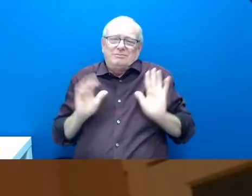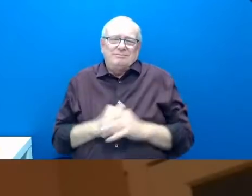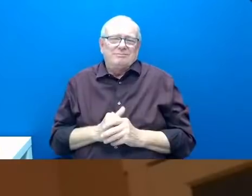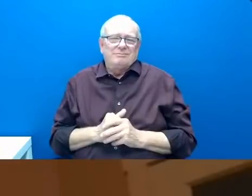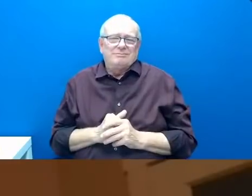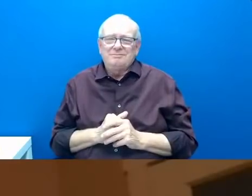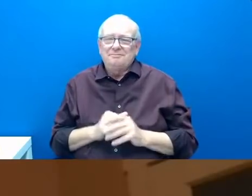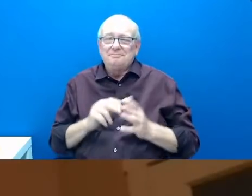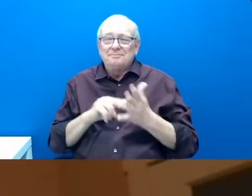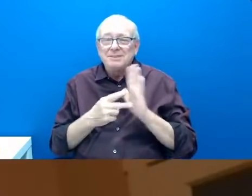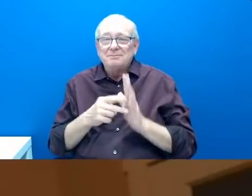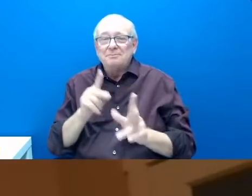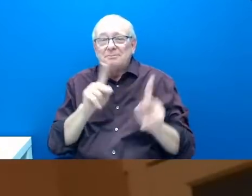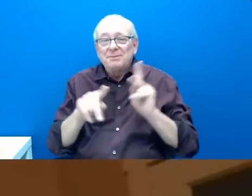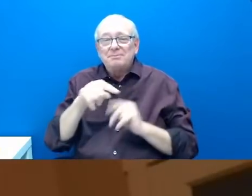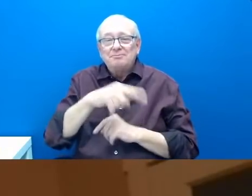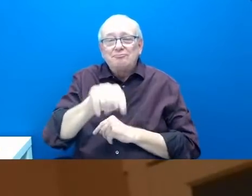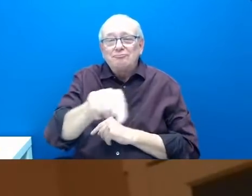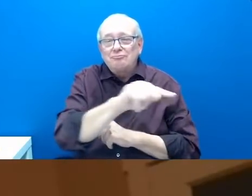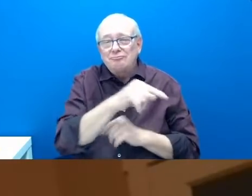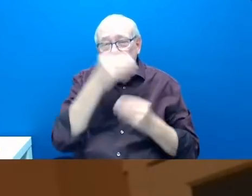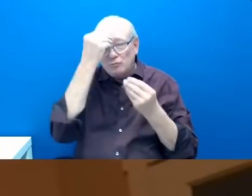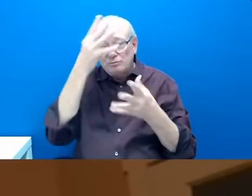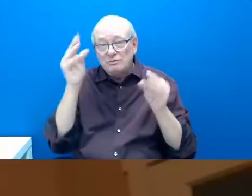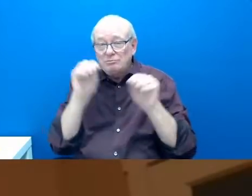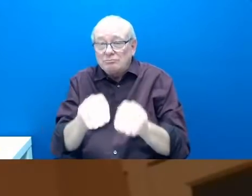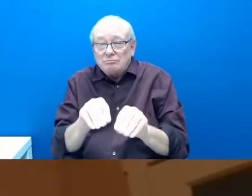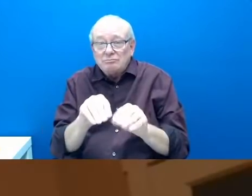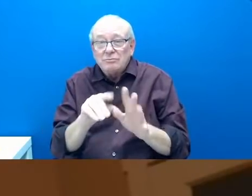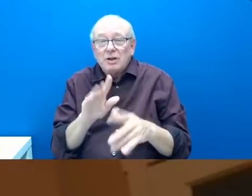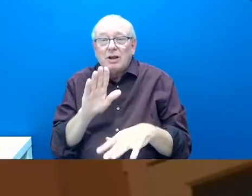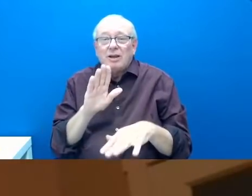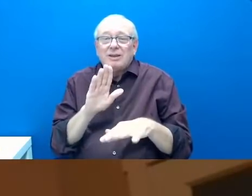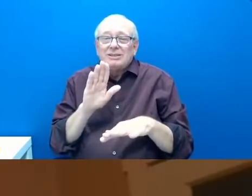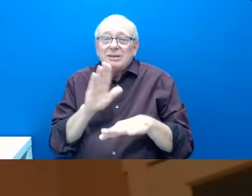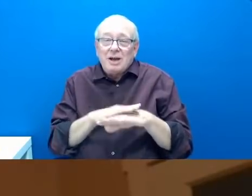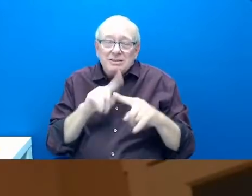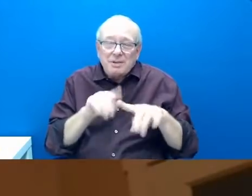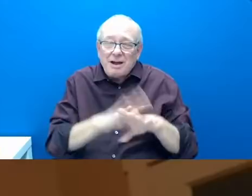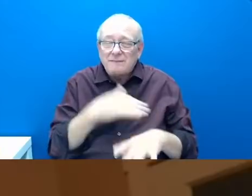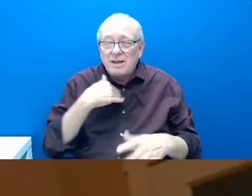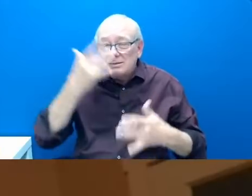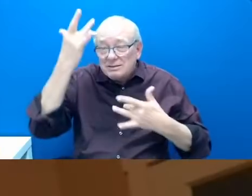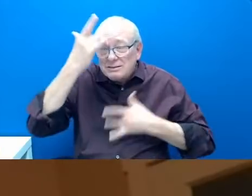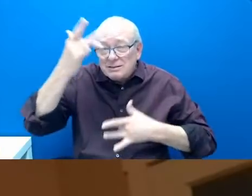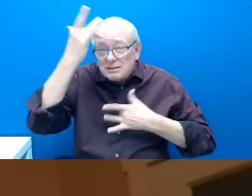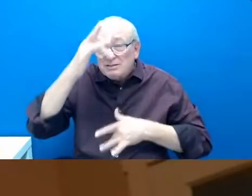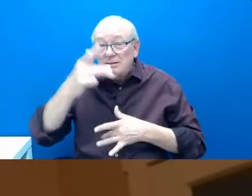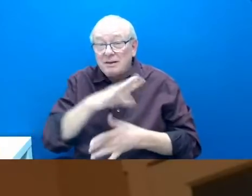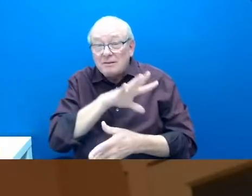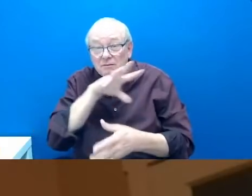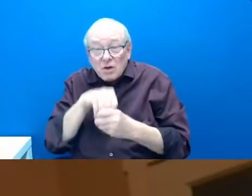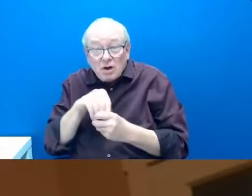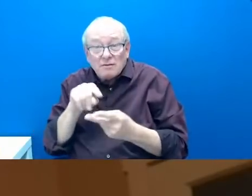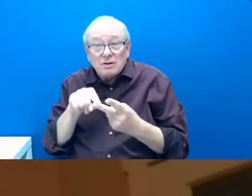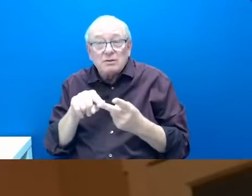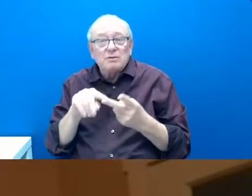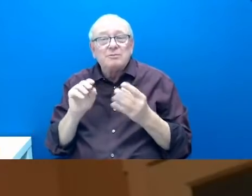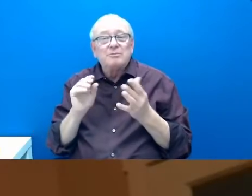information into there based on what various conditions they may have, and allows for an objective decision to be